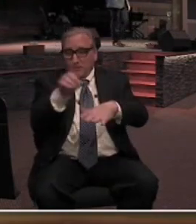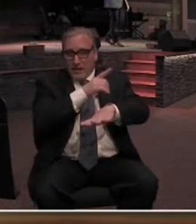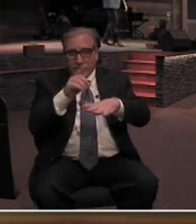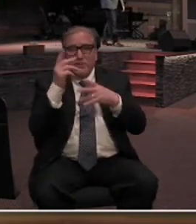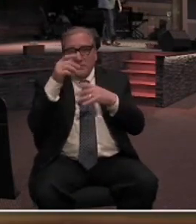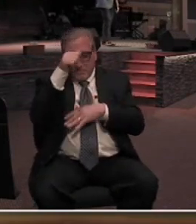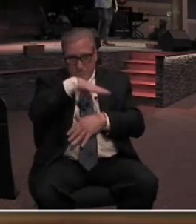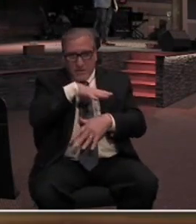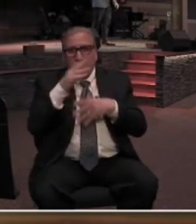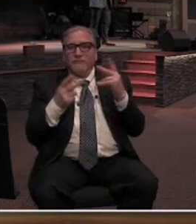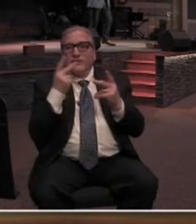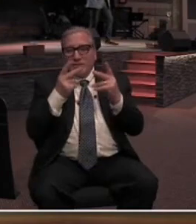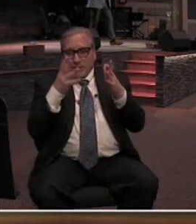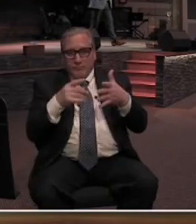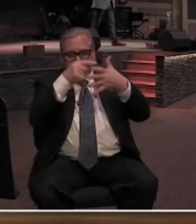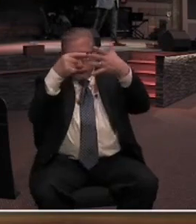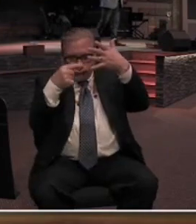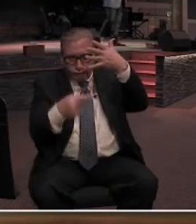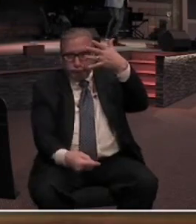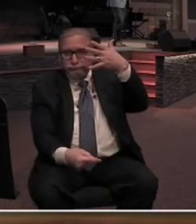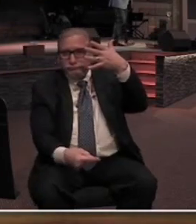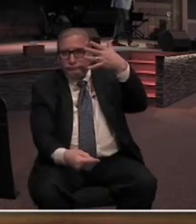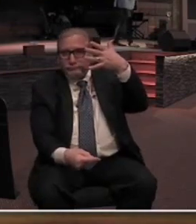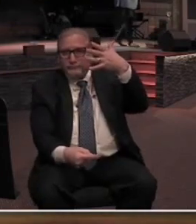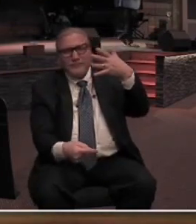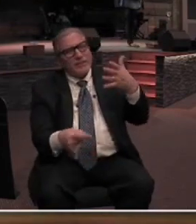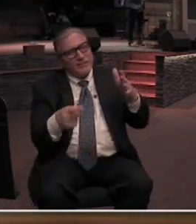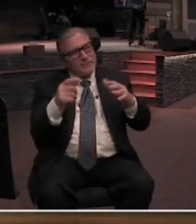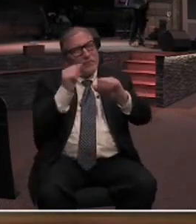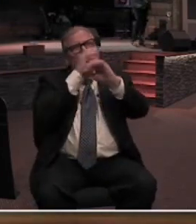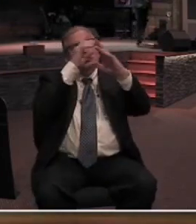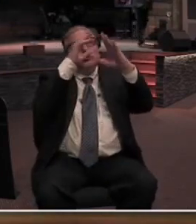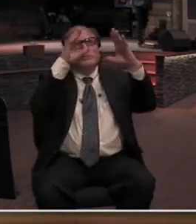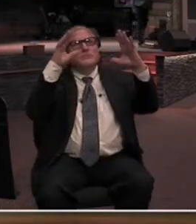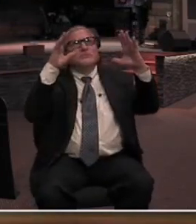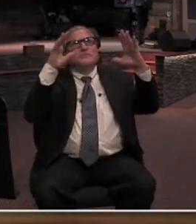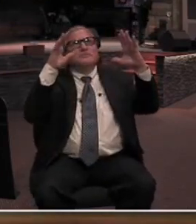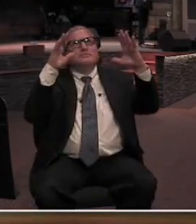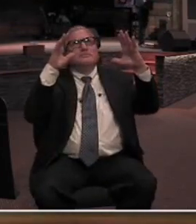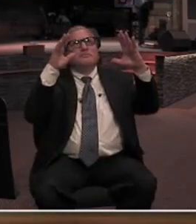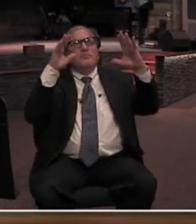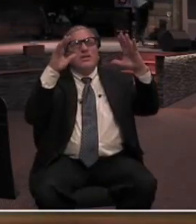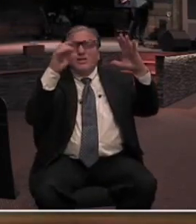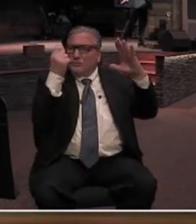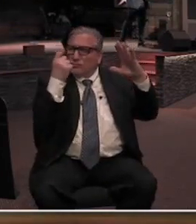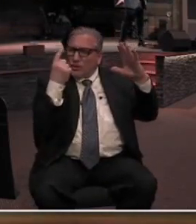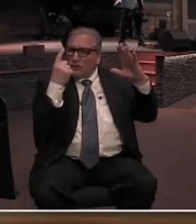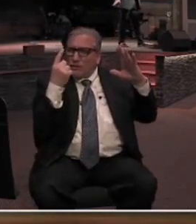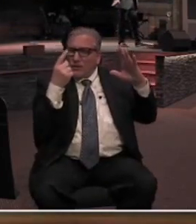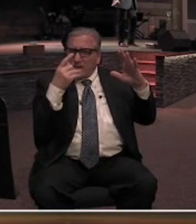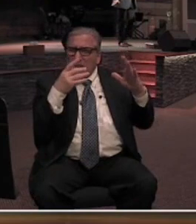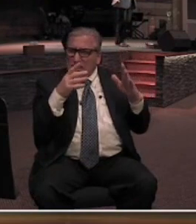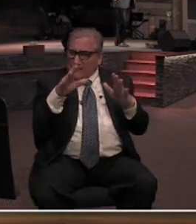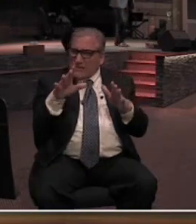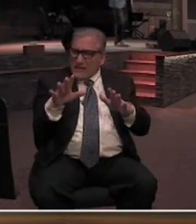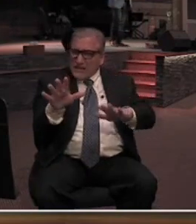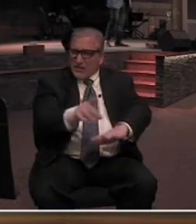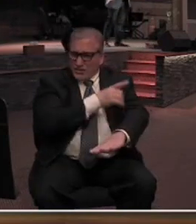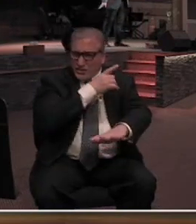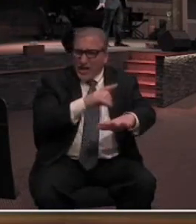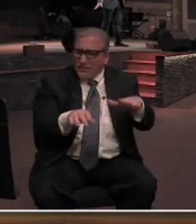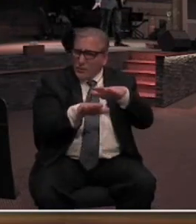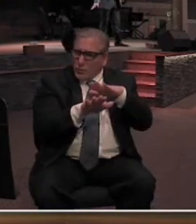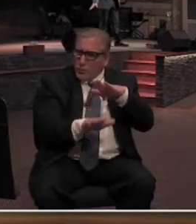visited. I need you to get this picture of how low David was and